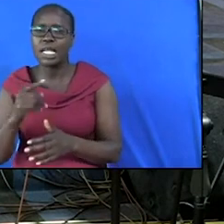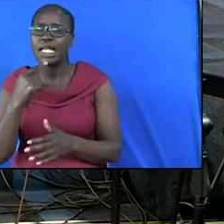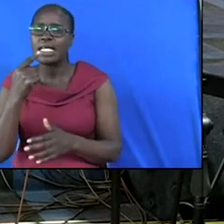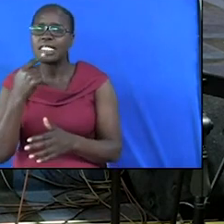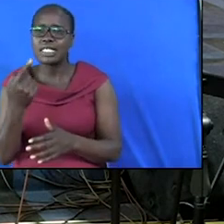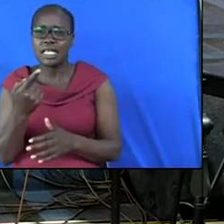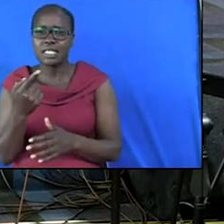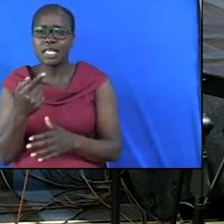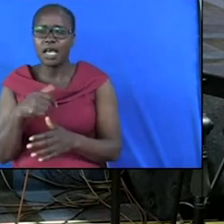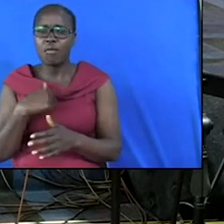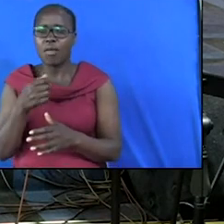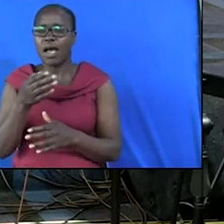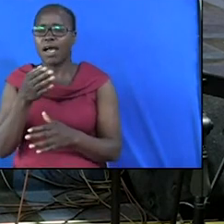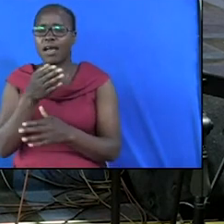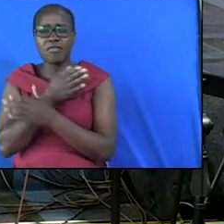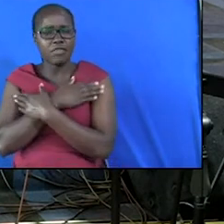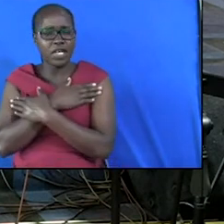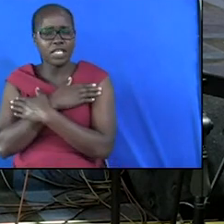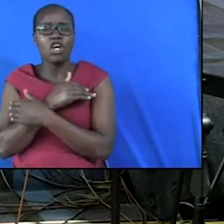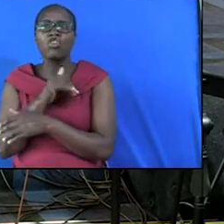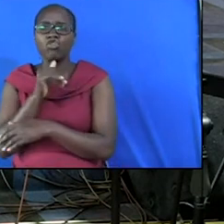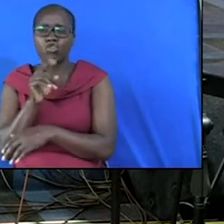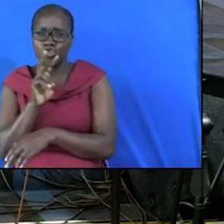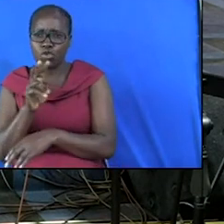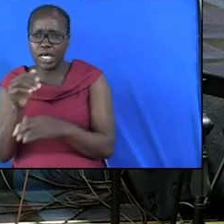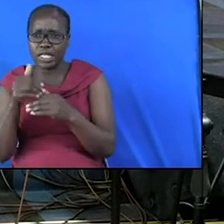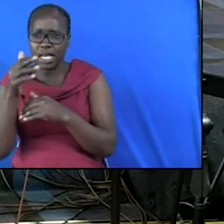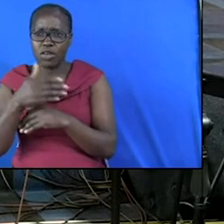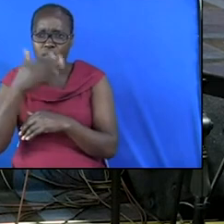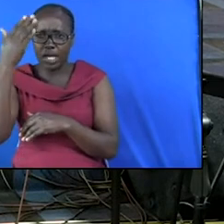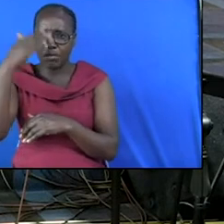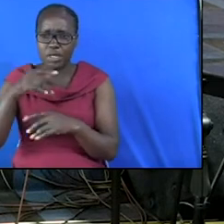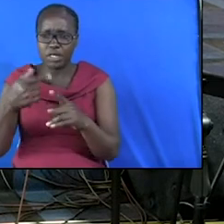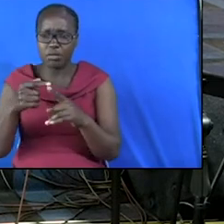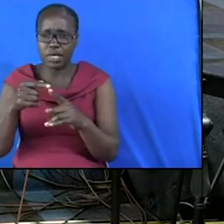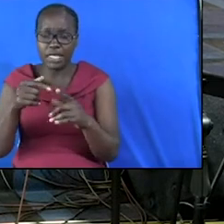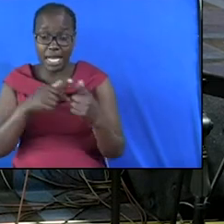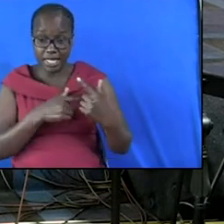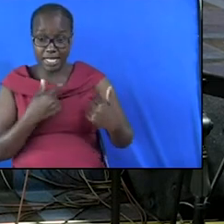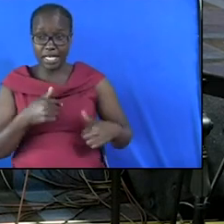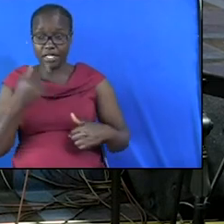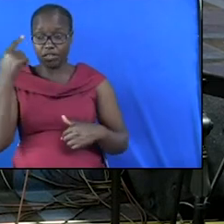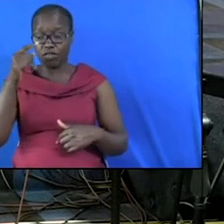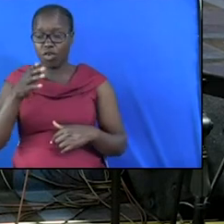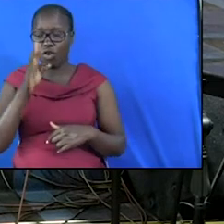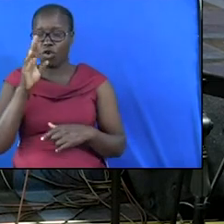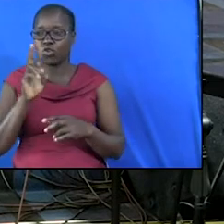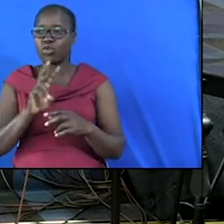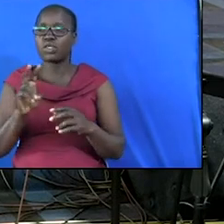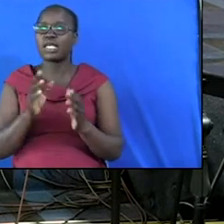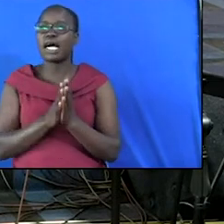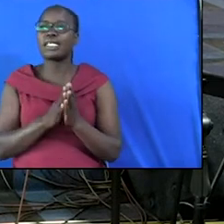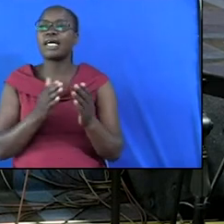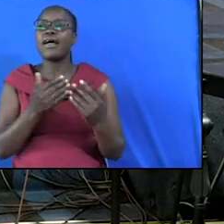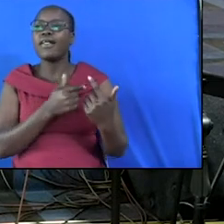friend, don't look at the outward appearance, but look at the heart. For God looks at the heart.